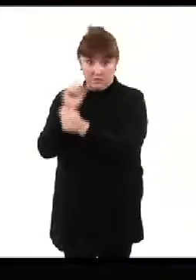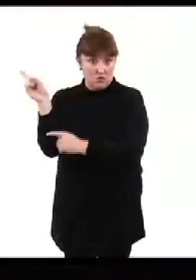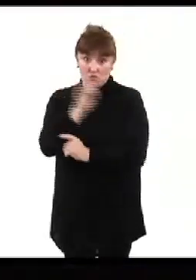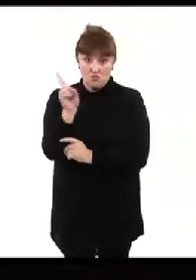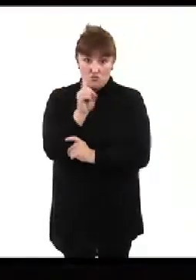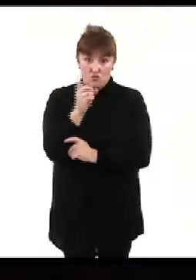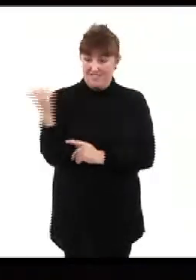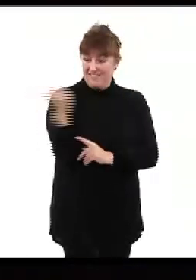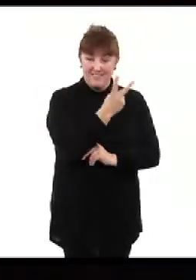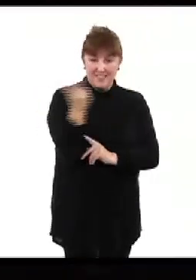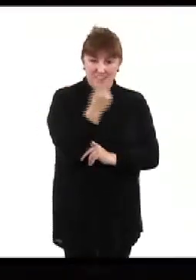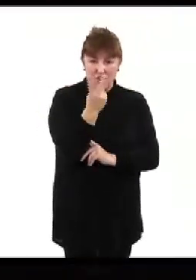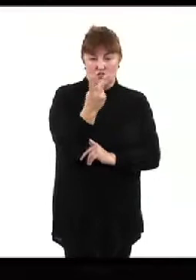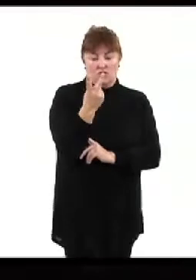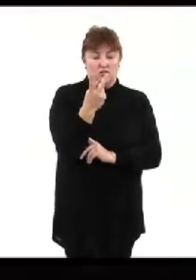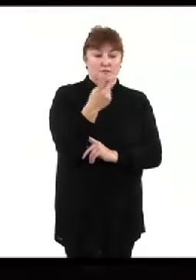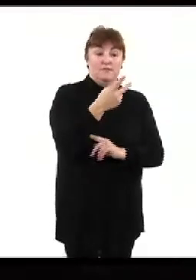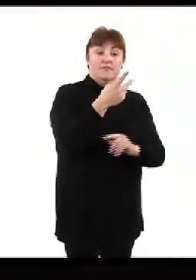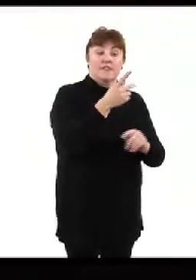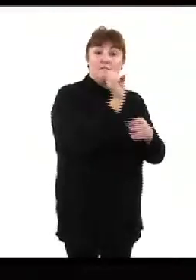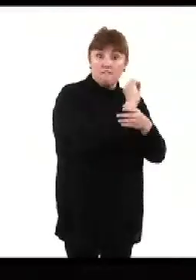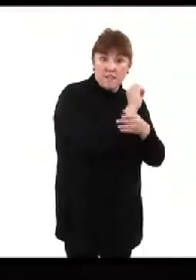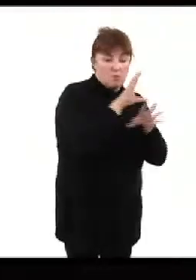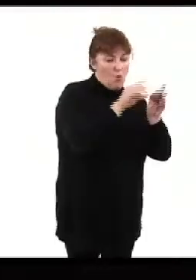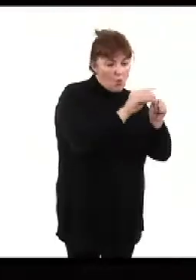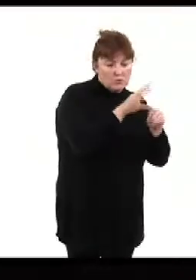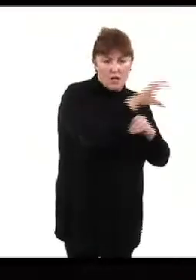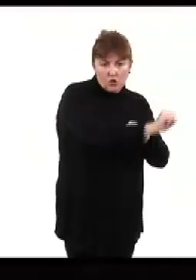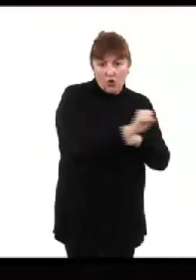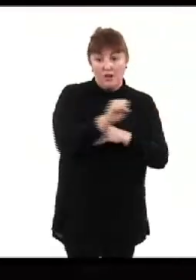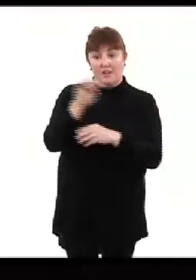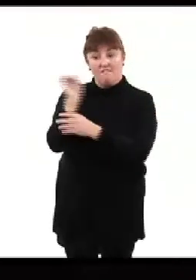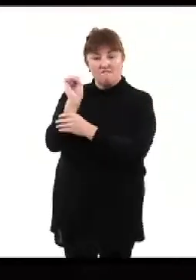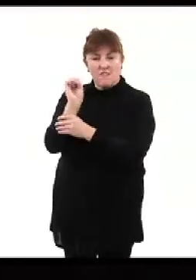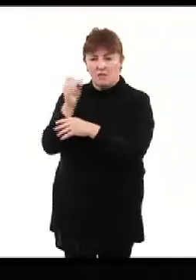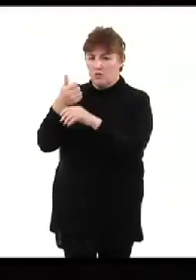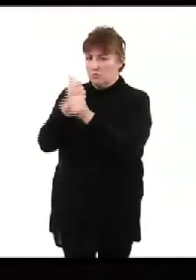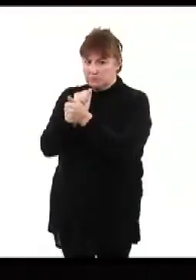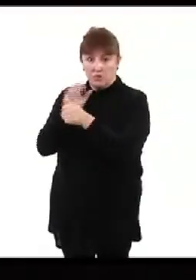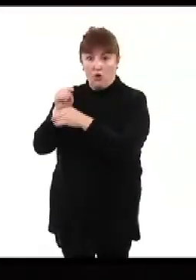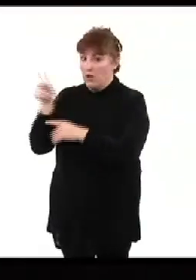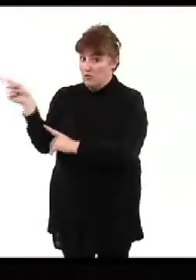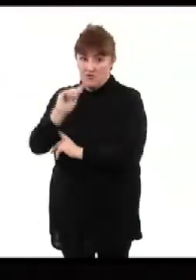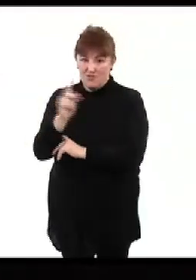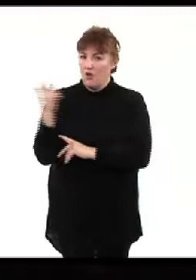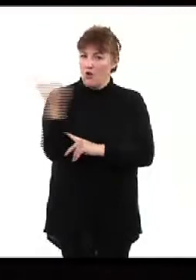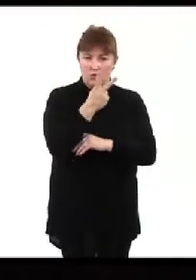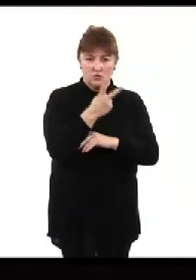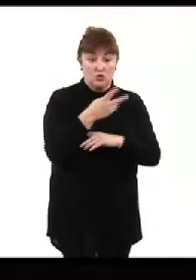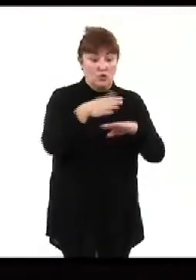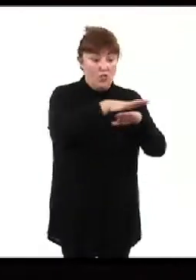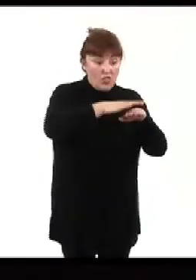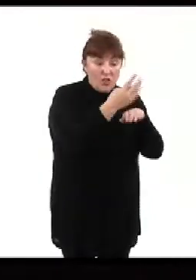verbs, looked identical. They both engaged Broca's area.